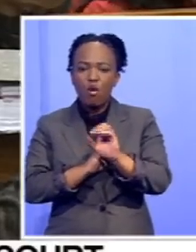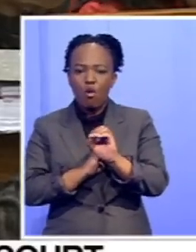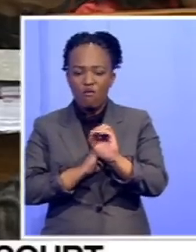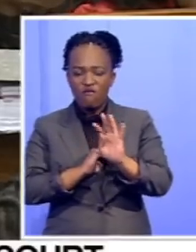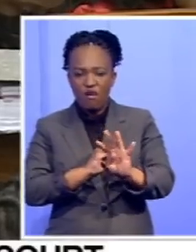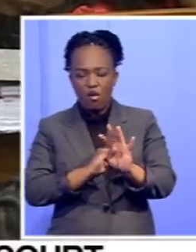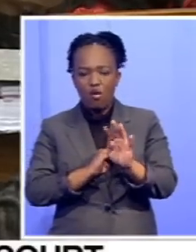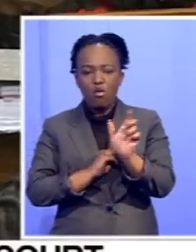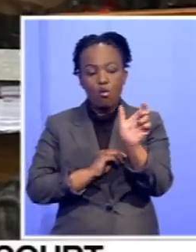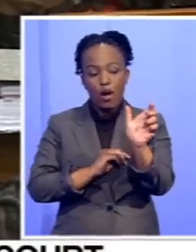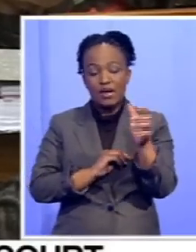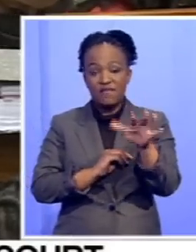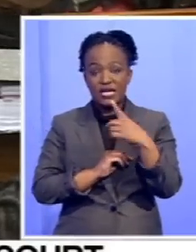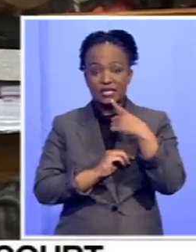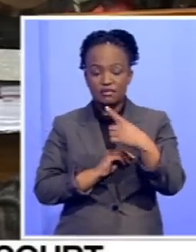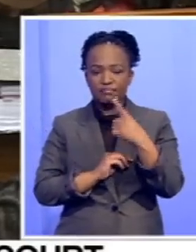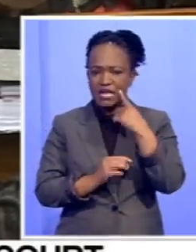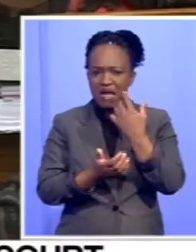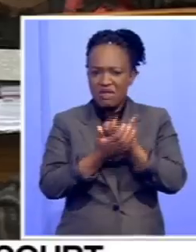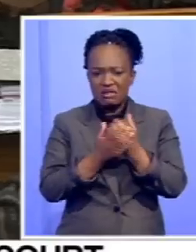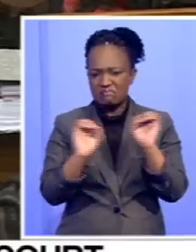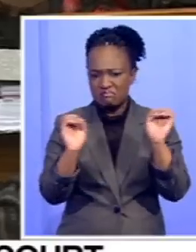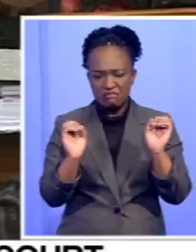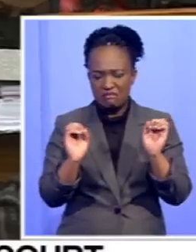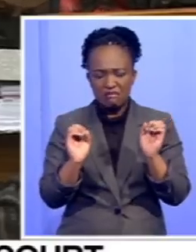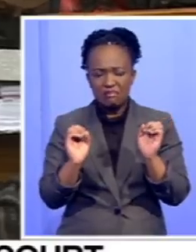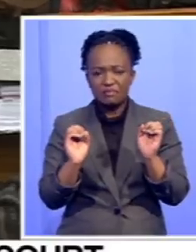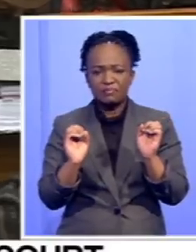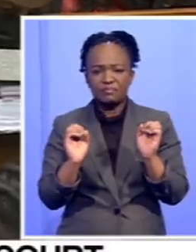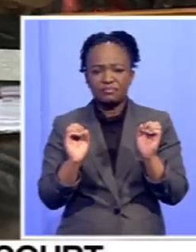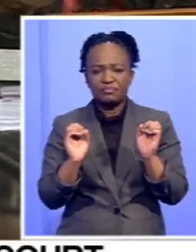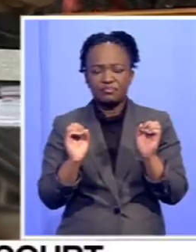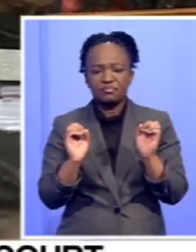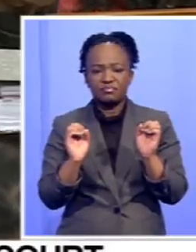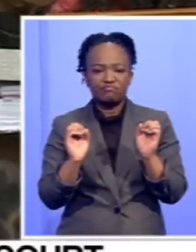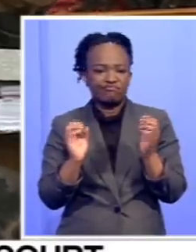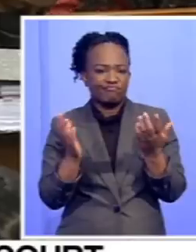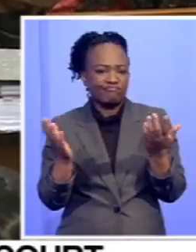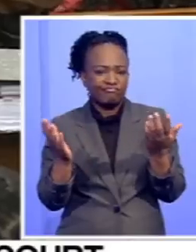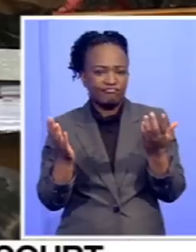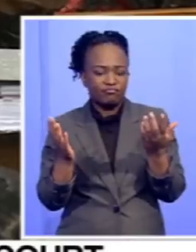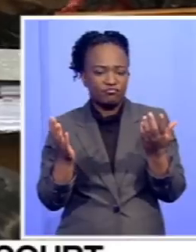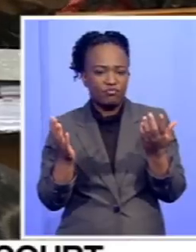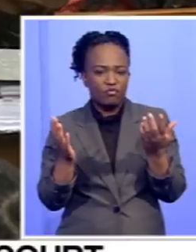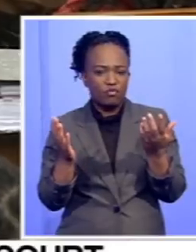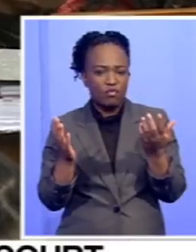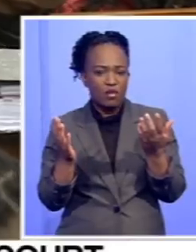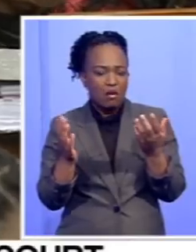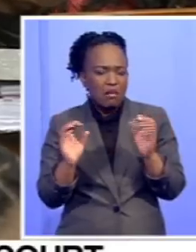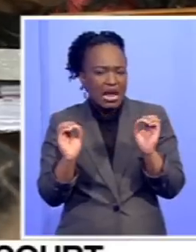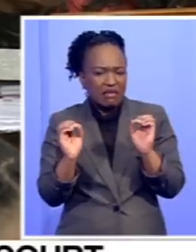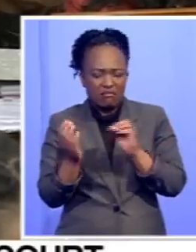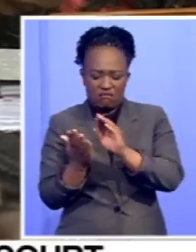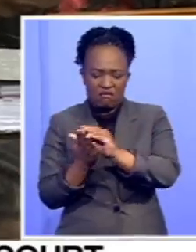words no evidence have on numerous occasions been interpreted to mean no evidence upon which a reasonable man